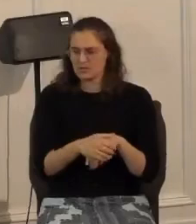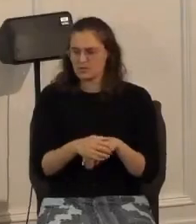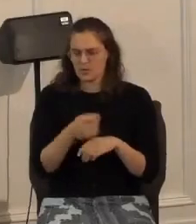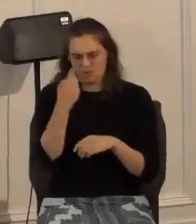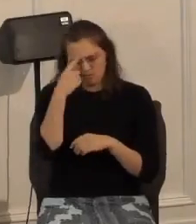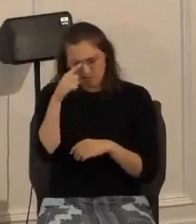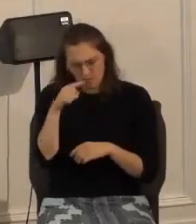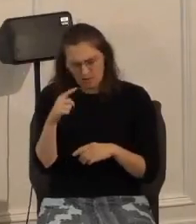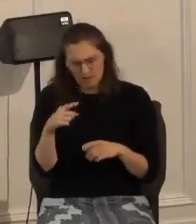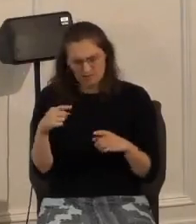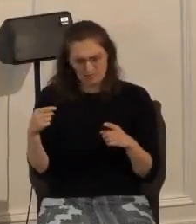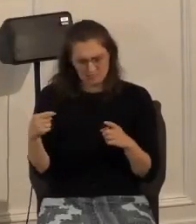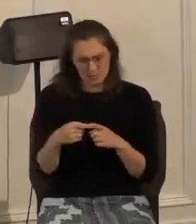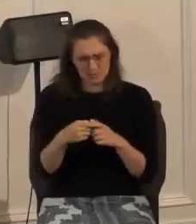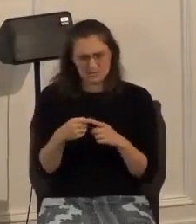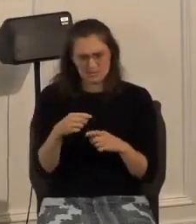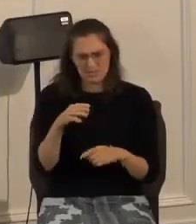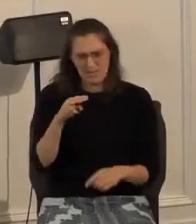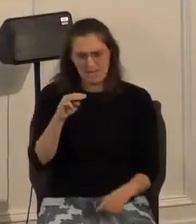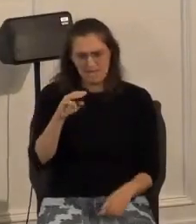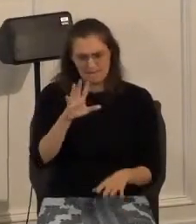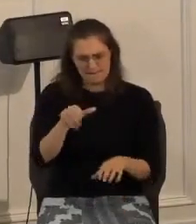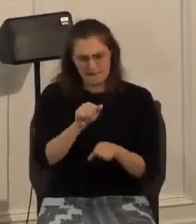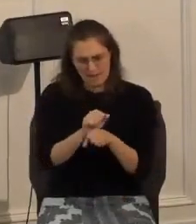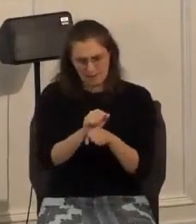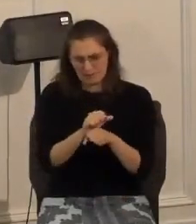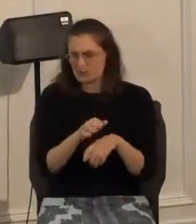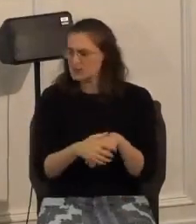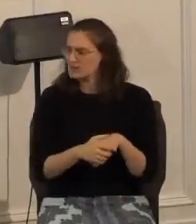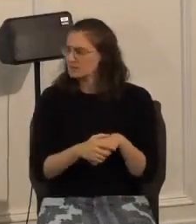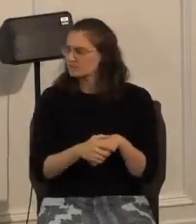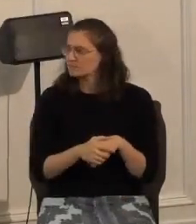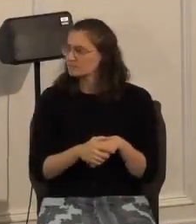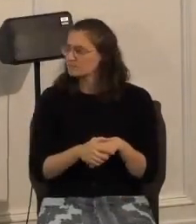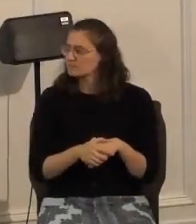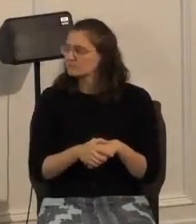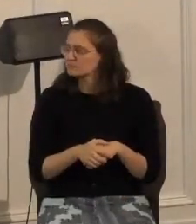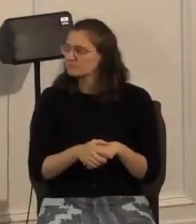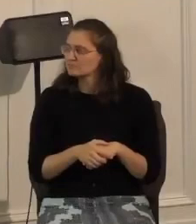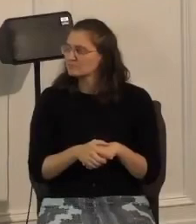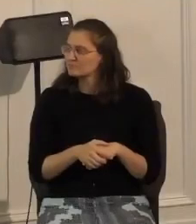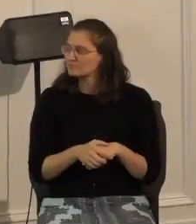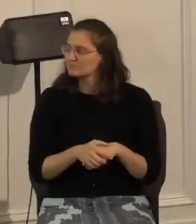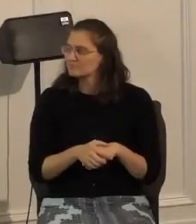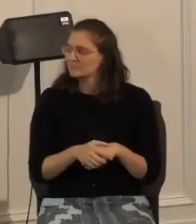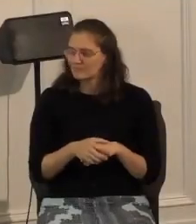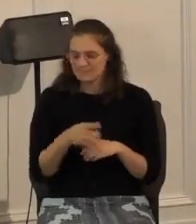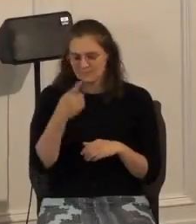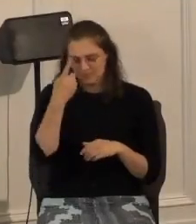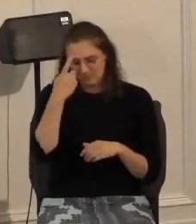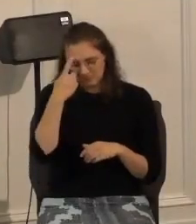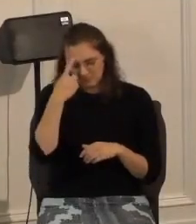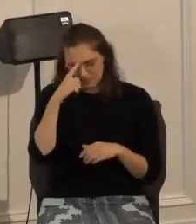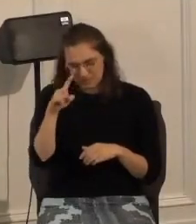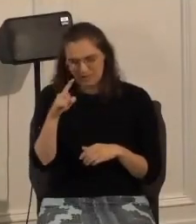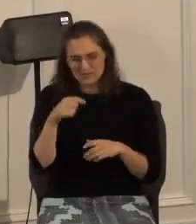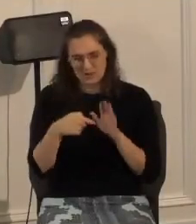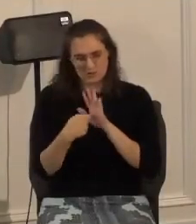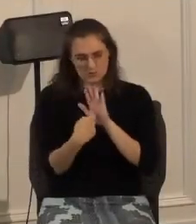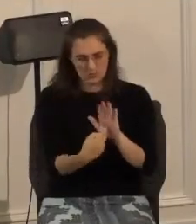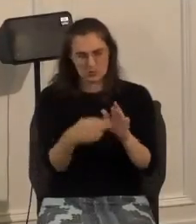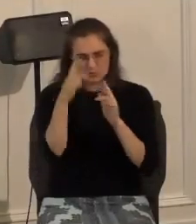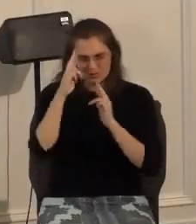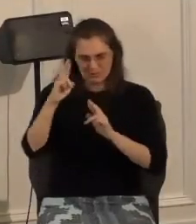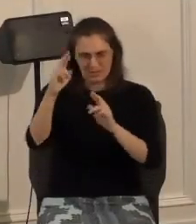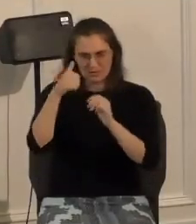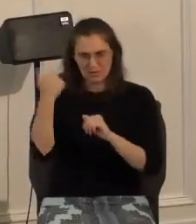manners matter? Well, manners matter because manners show respect for other